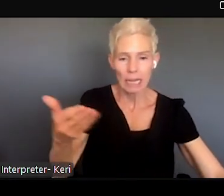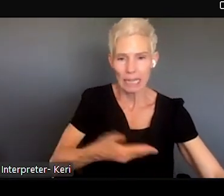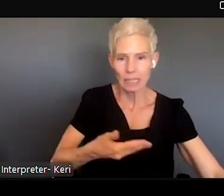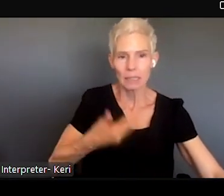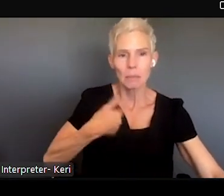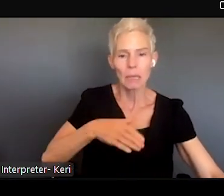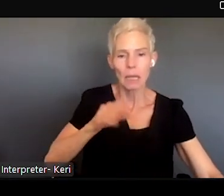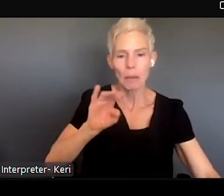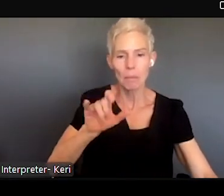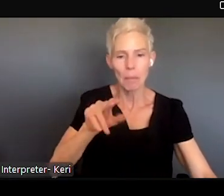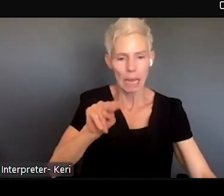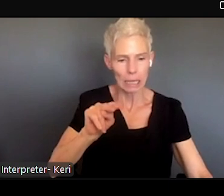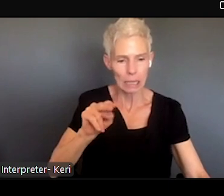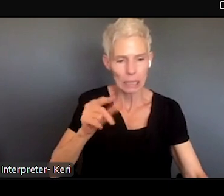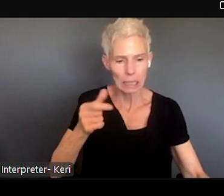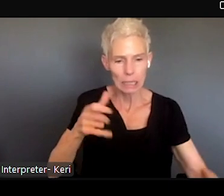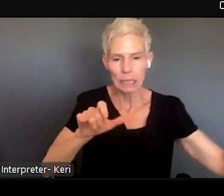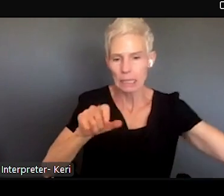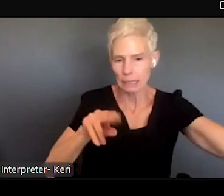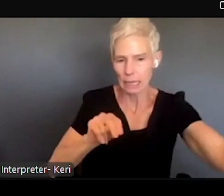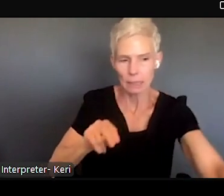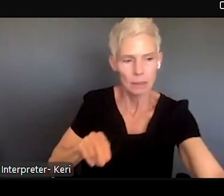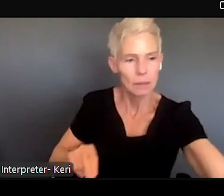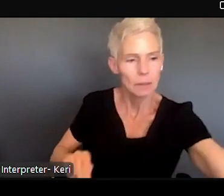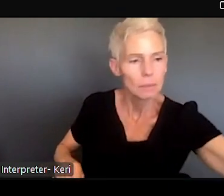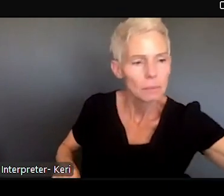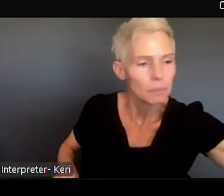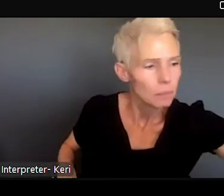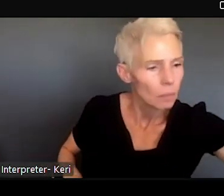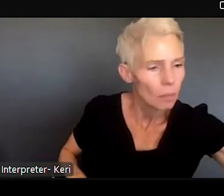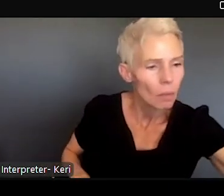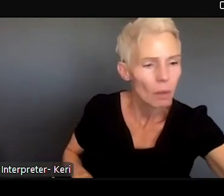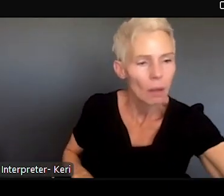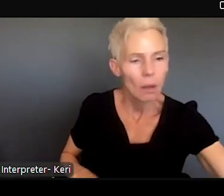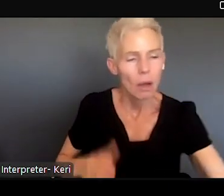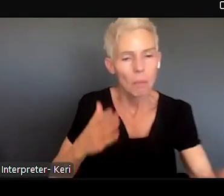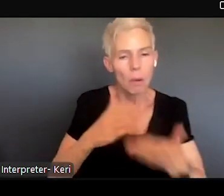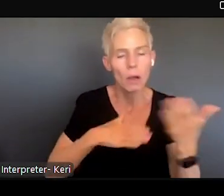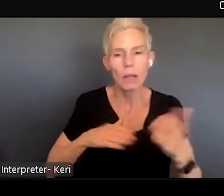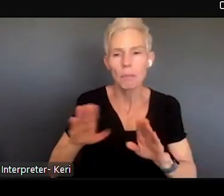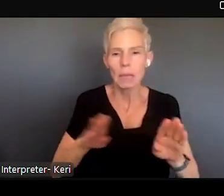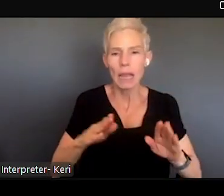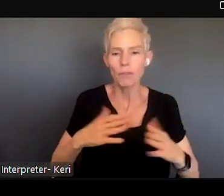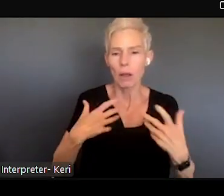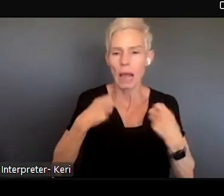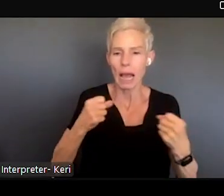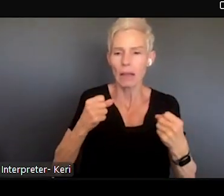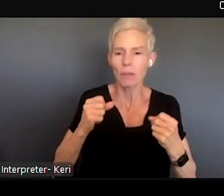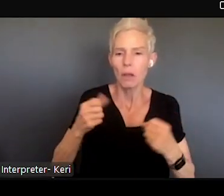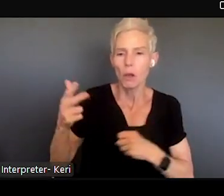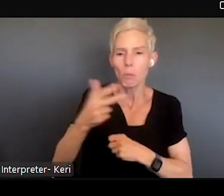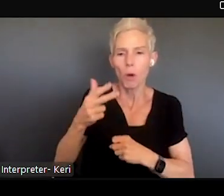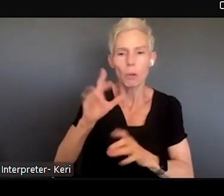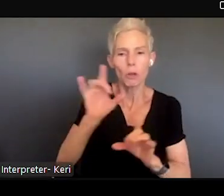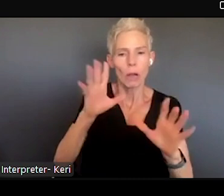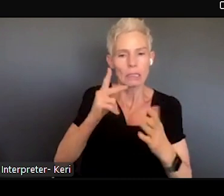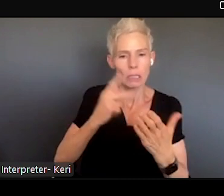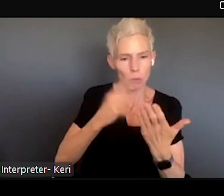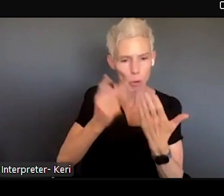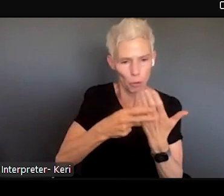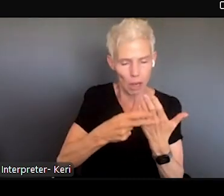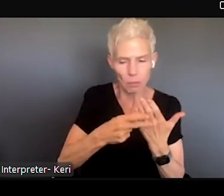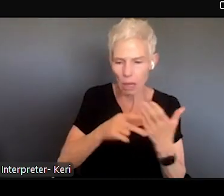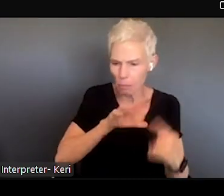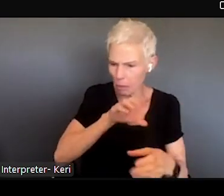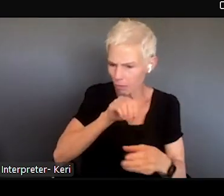Megan Gleason, and I am part of Behavioral Health Inc.'s Mobile Crisis Program. I've been doing mobile